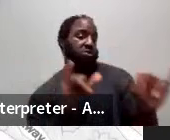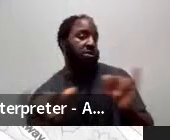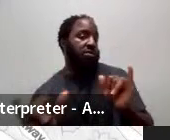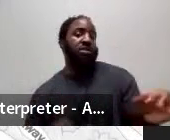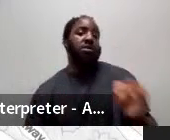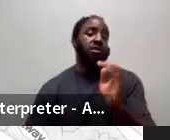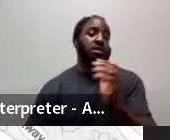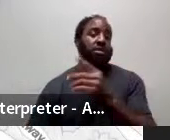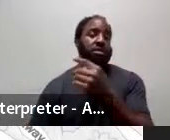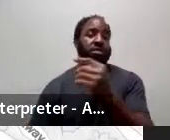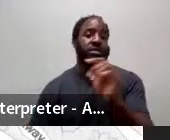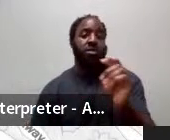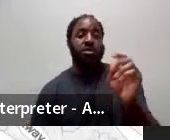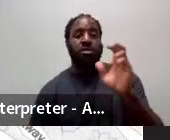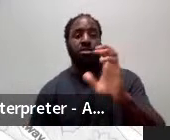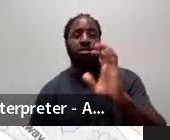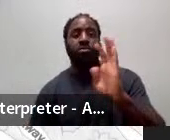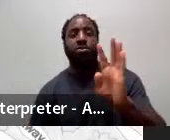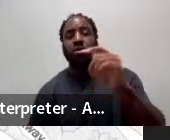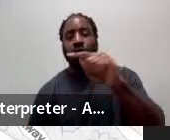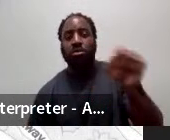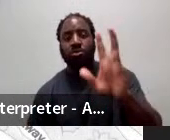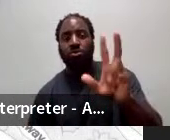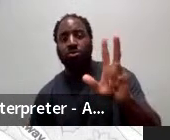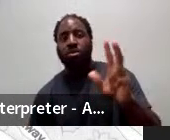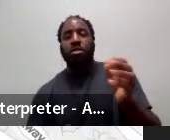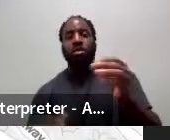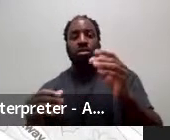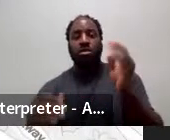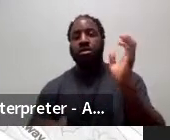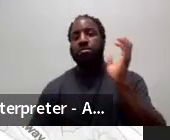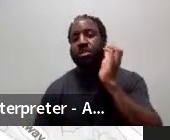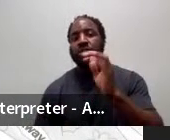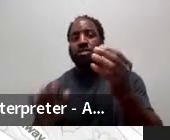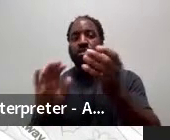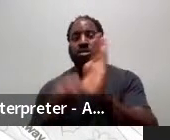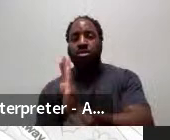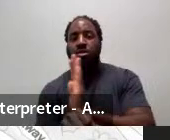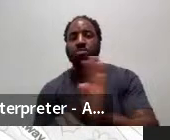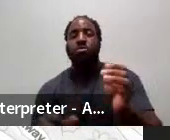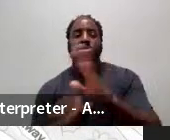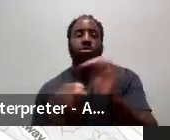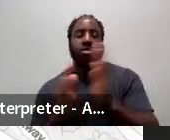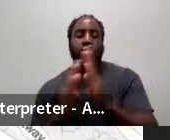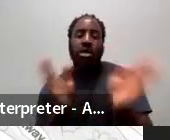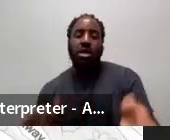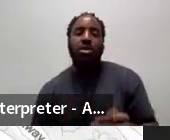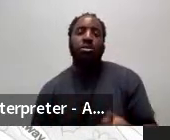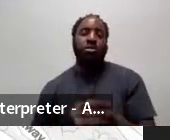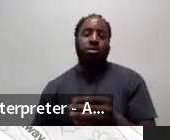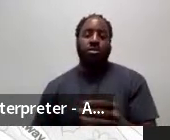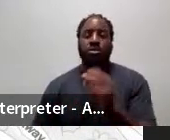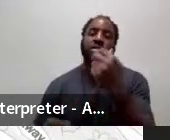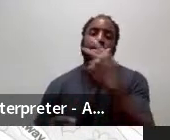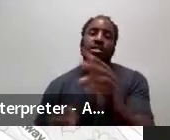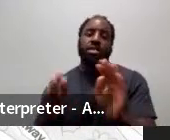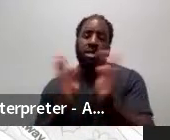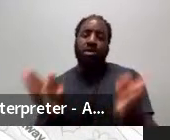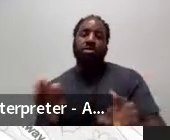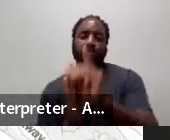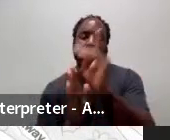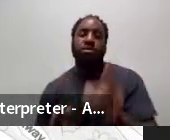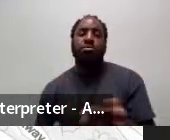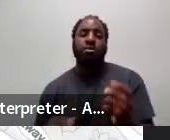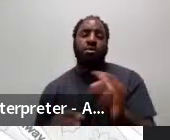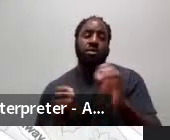C43 medium density district, and that would mean that you could see 6 to 8 story housing developments here. The